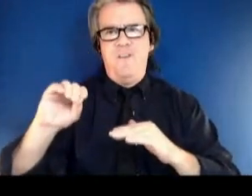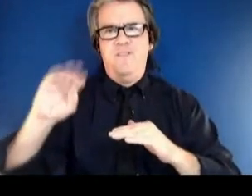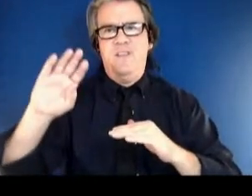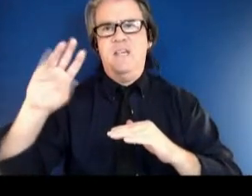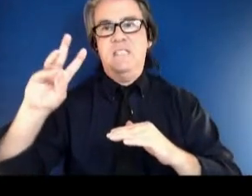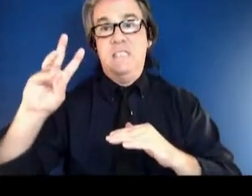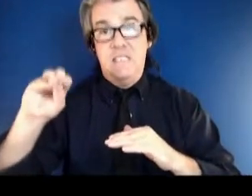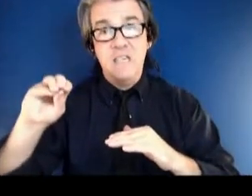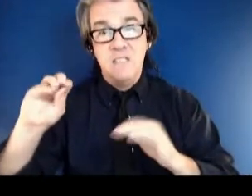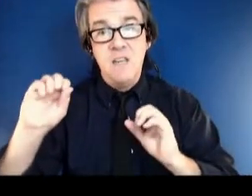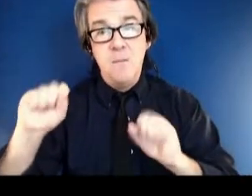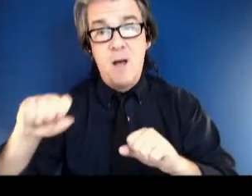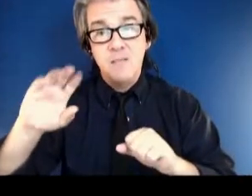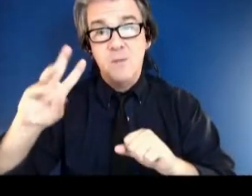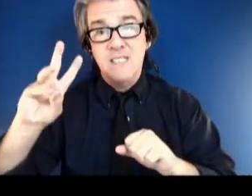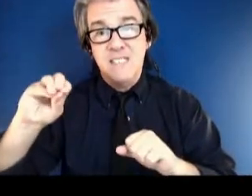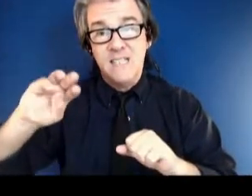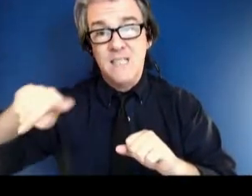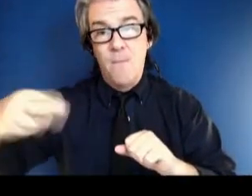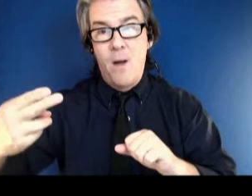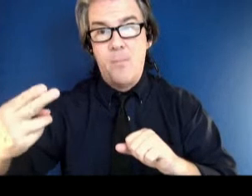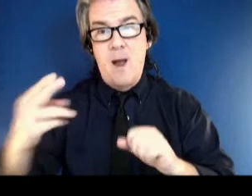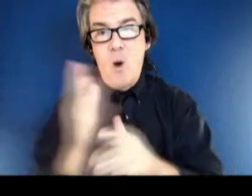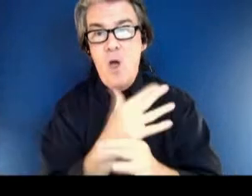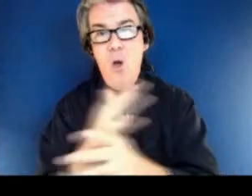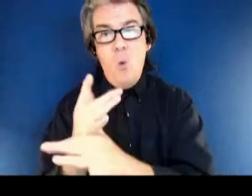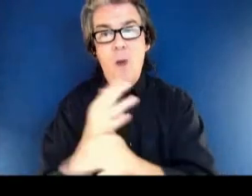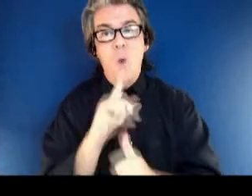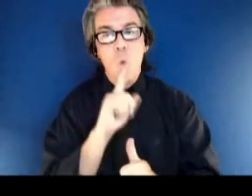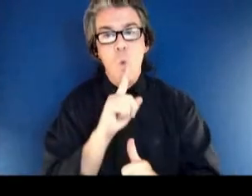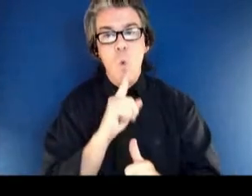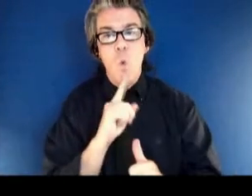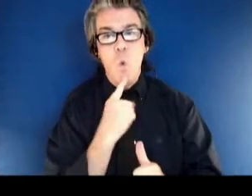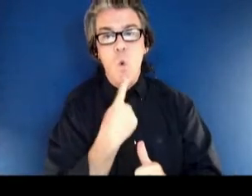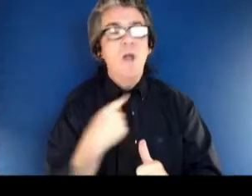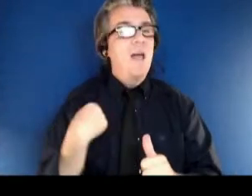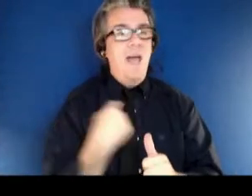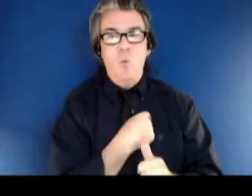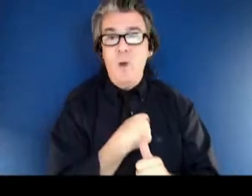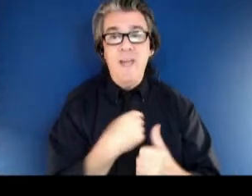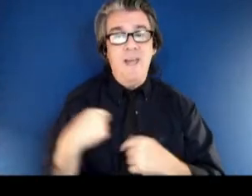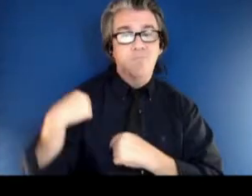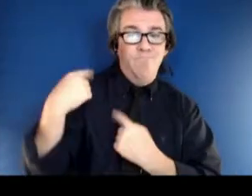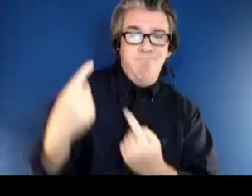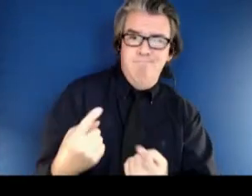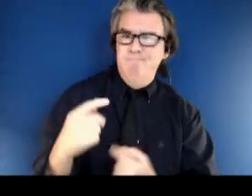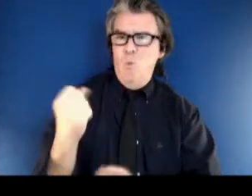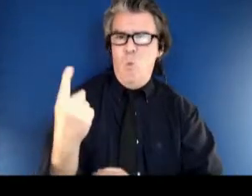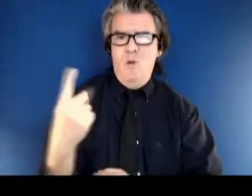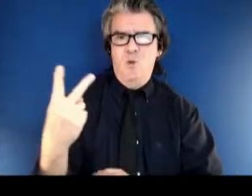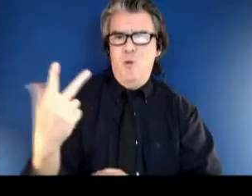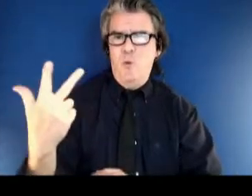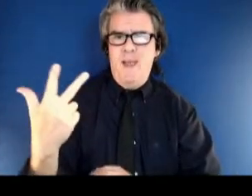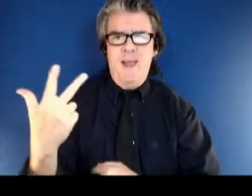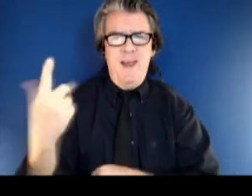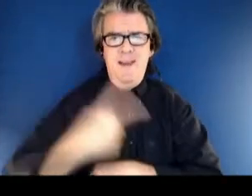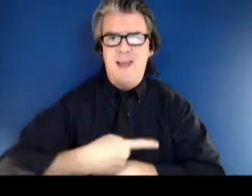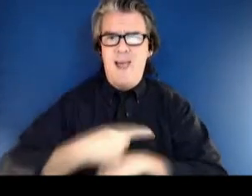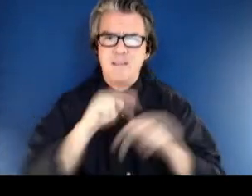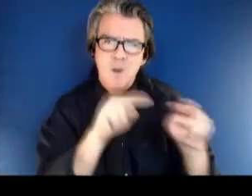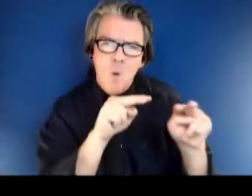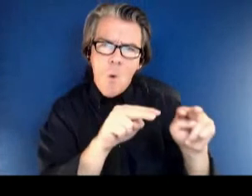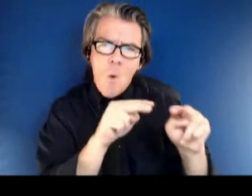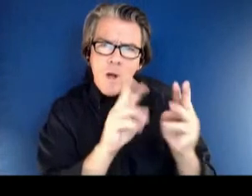so my team is staffed now to monitor this event. We've been staffed 24/7 for the last couple of days as we've been